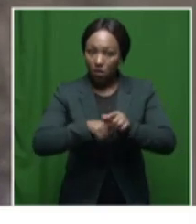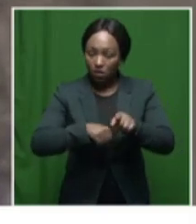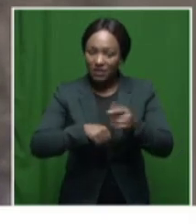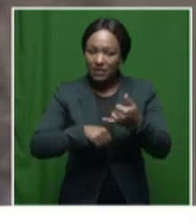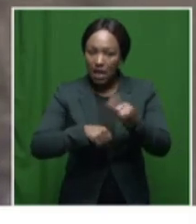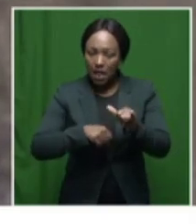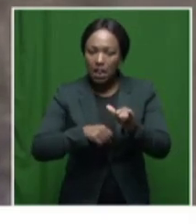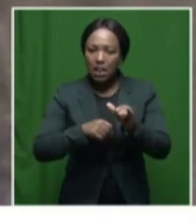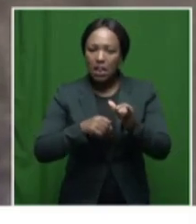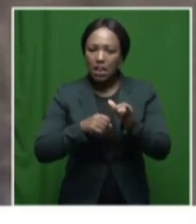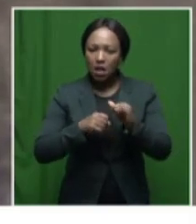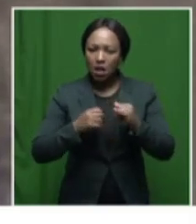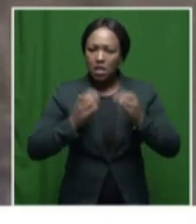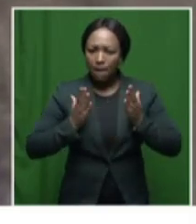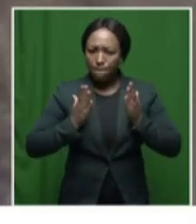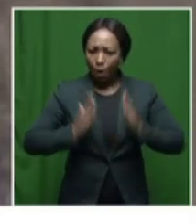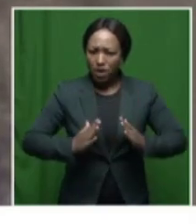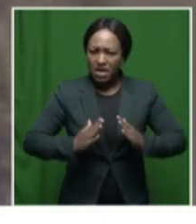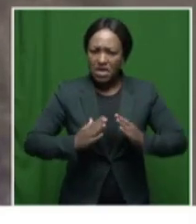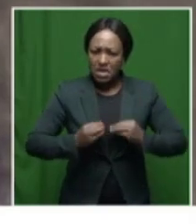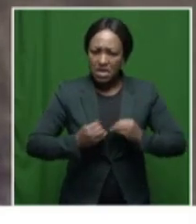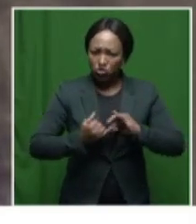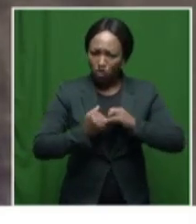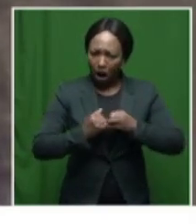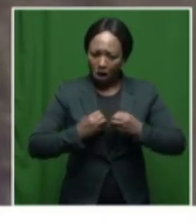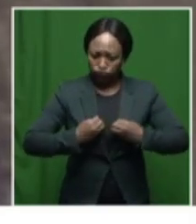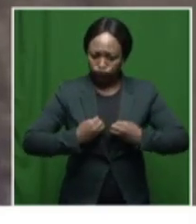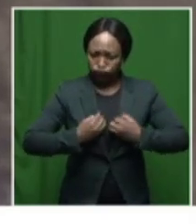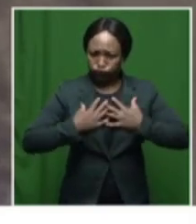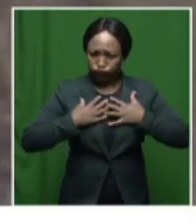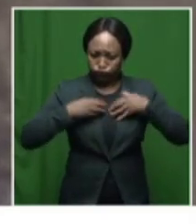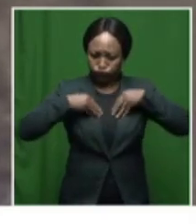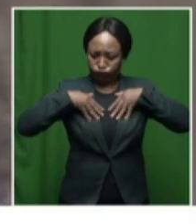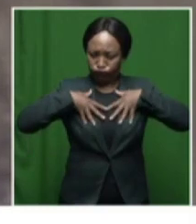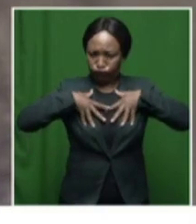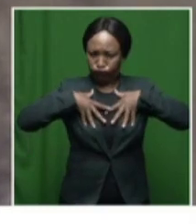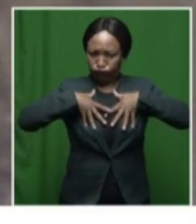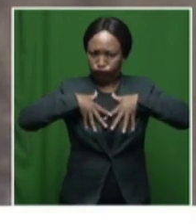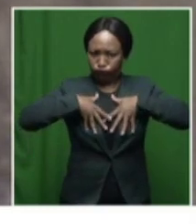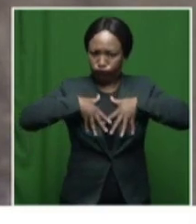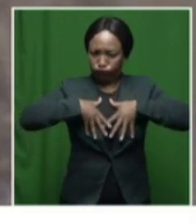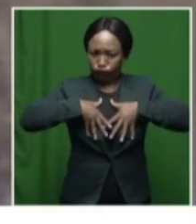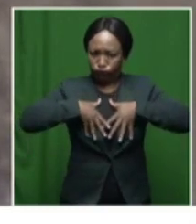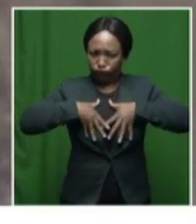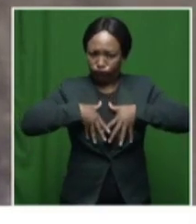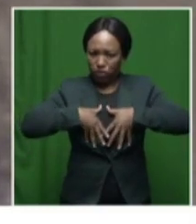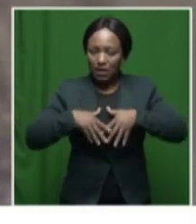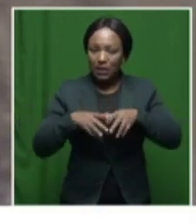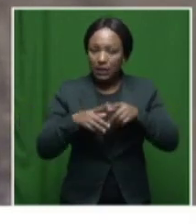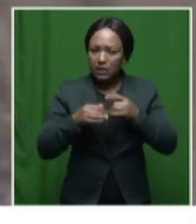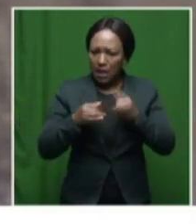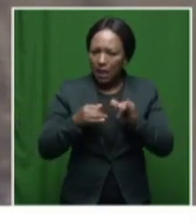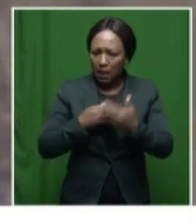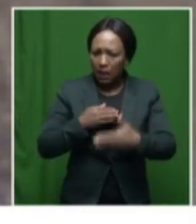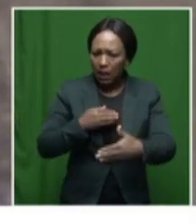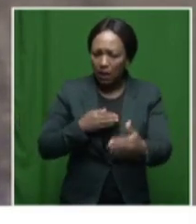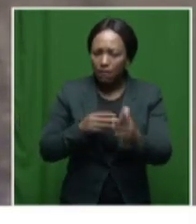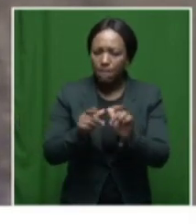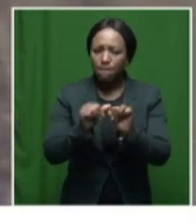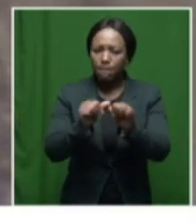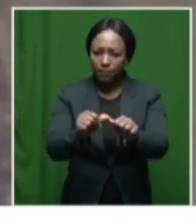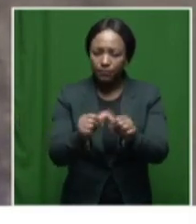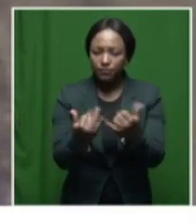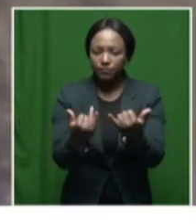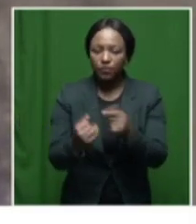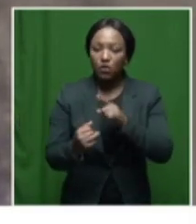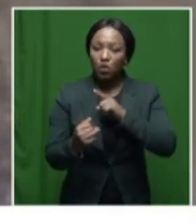human body and try to live within our human body as freely as it enjoys, doesn't have any seasonal pattern. And at this moment,